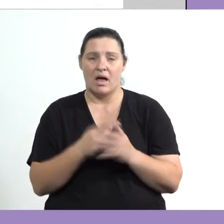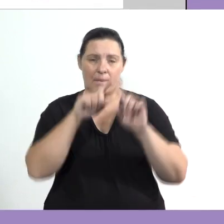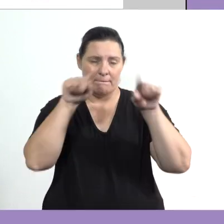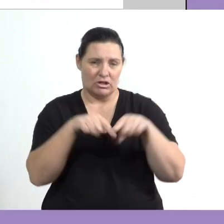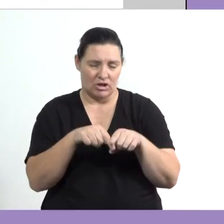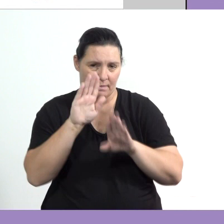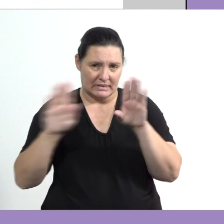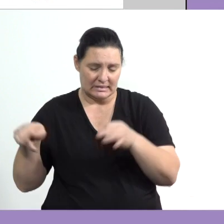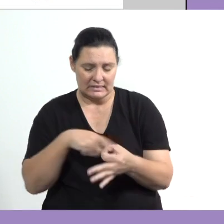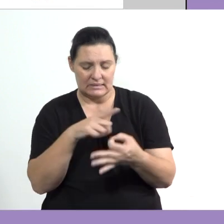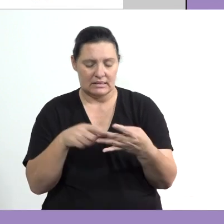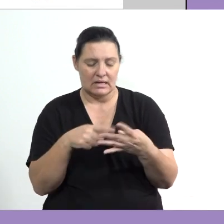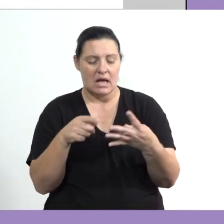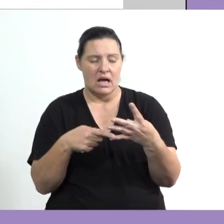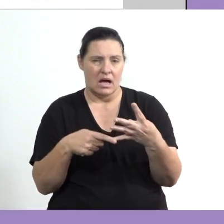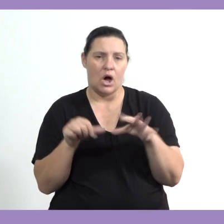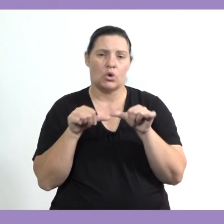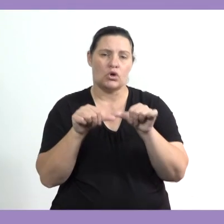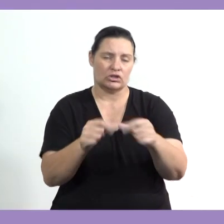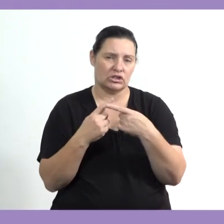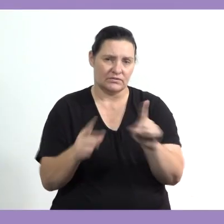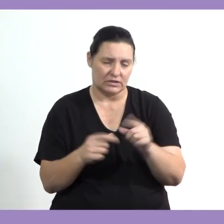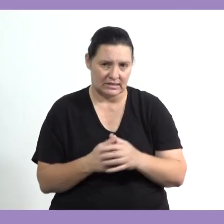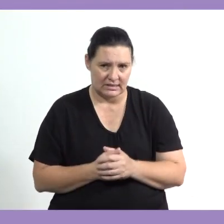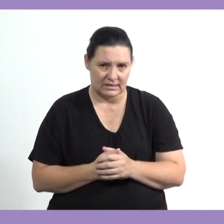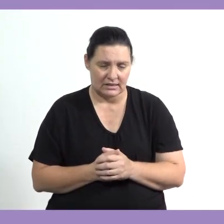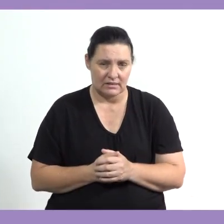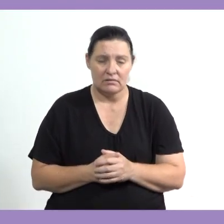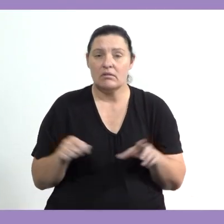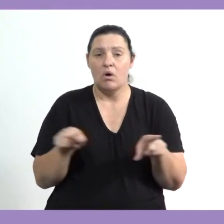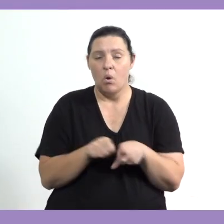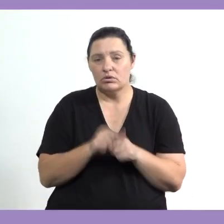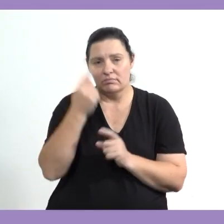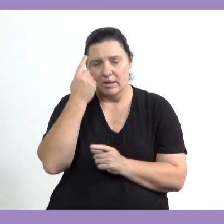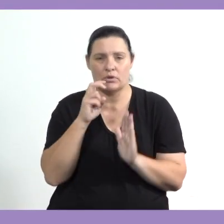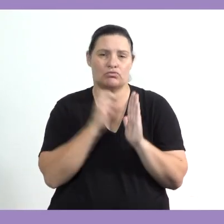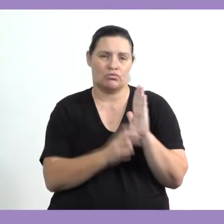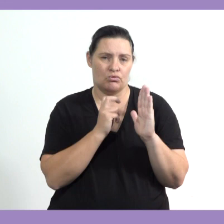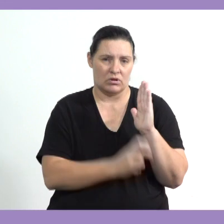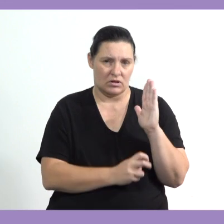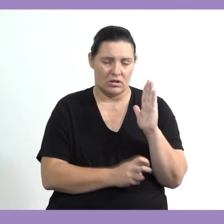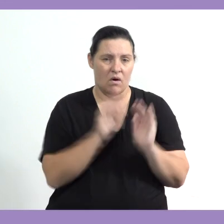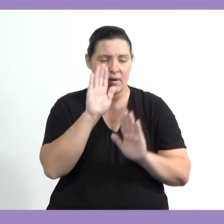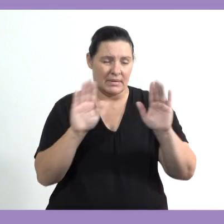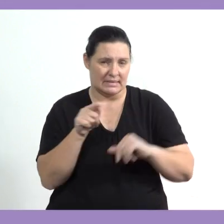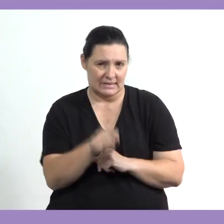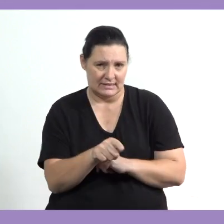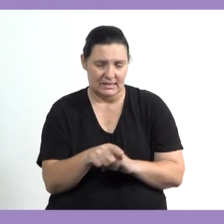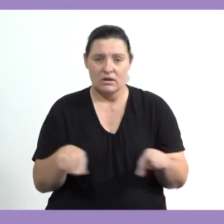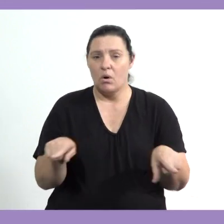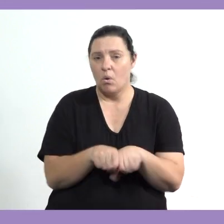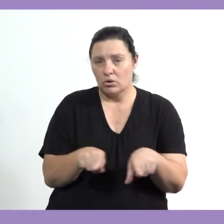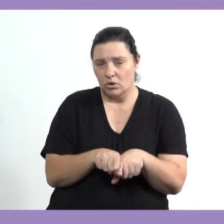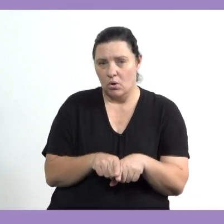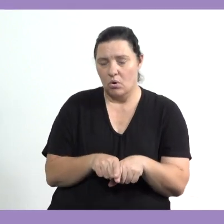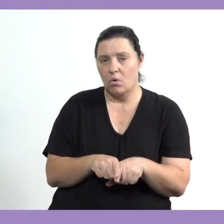pattern, and we also looked at the constant difference. We also considered the rule of the pattern and